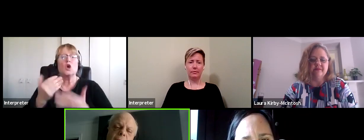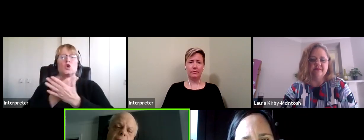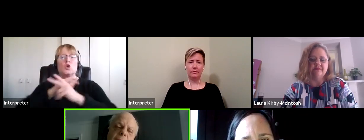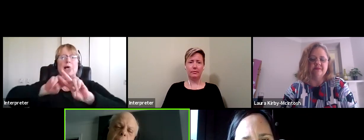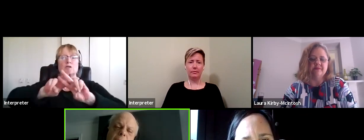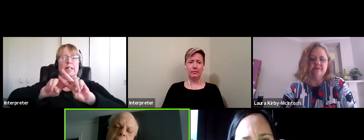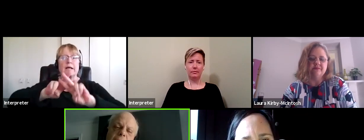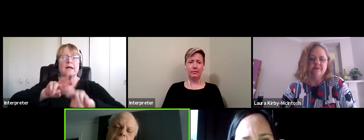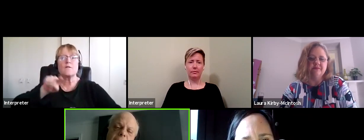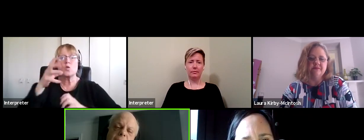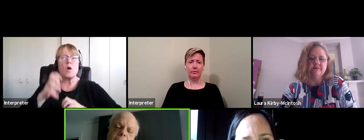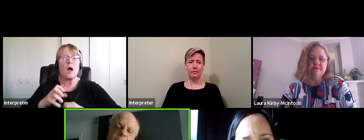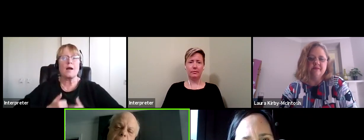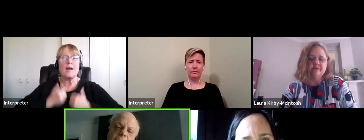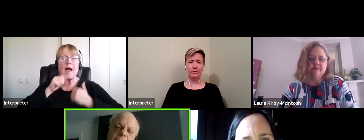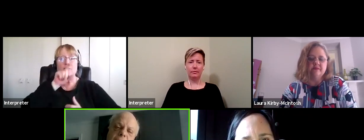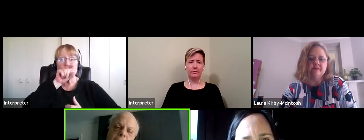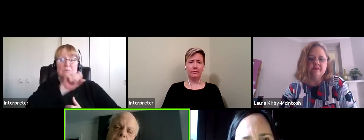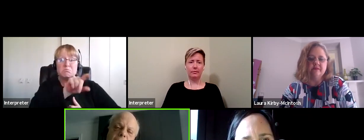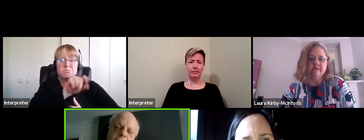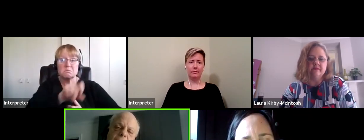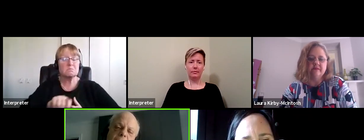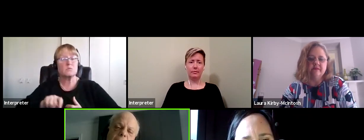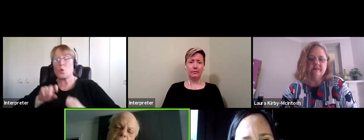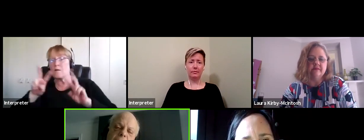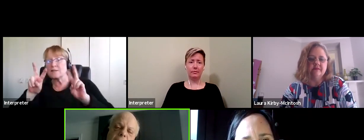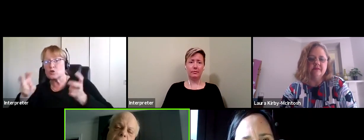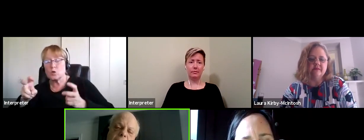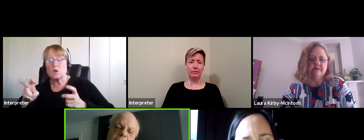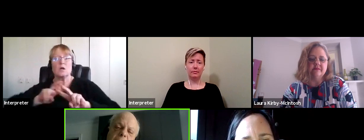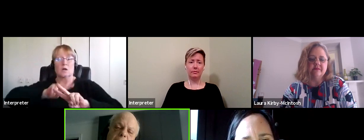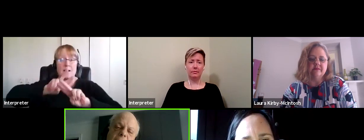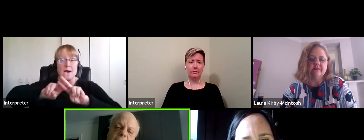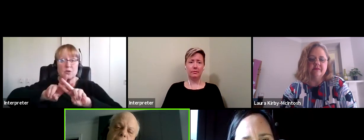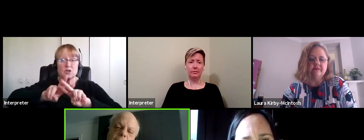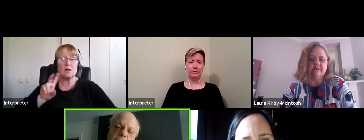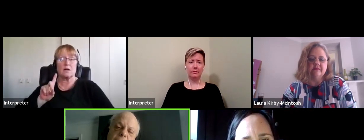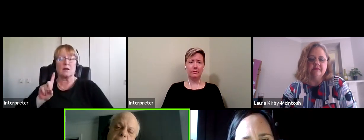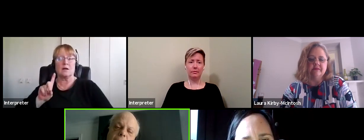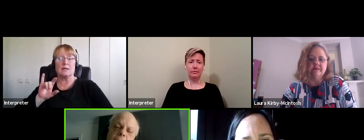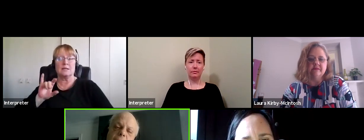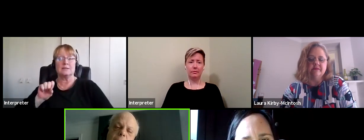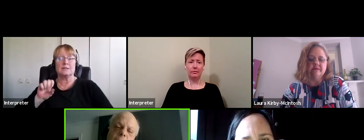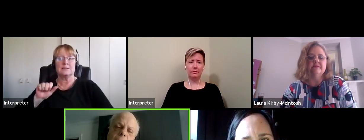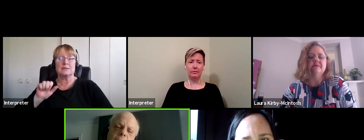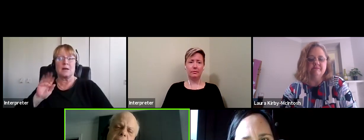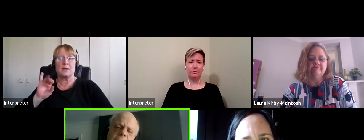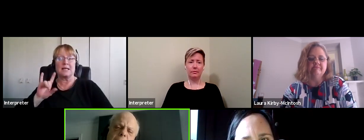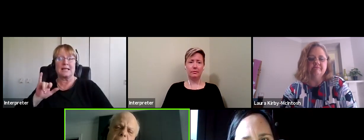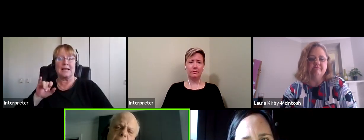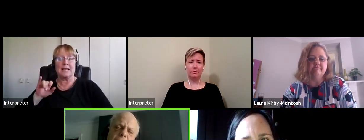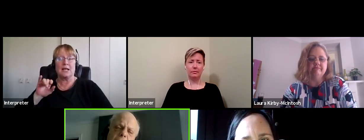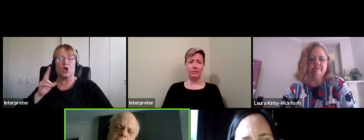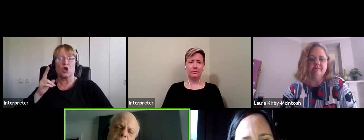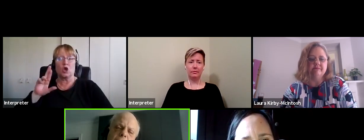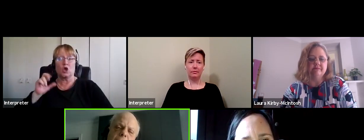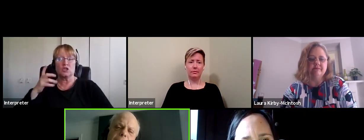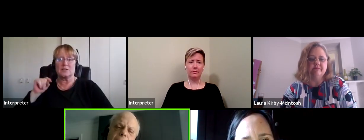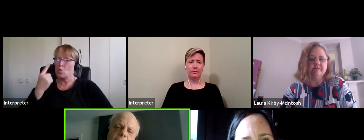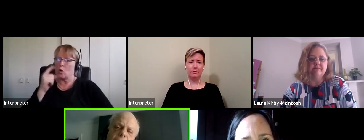want a live tweet about this event or about these issues. It's the $ and then disability urgent. One word, disability